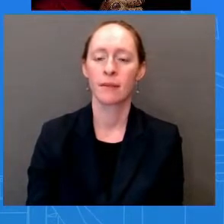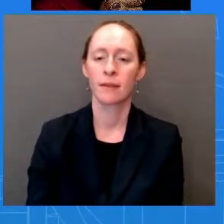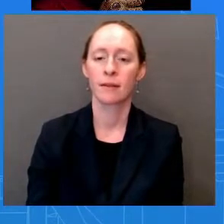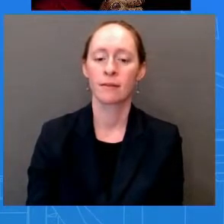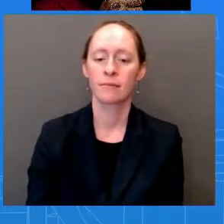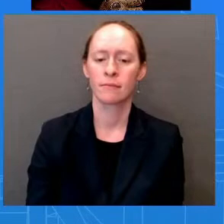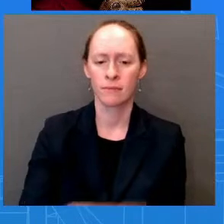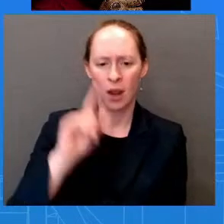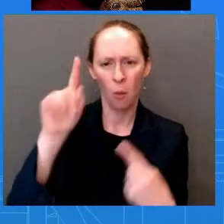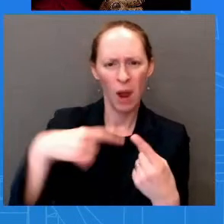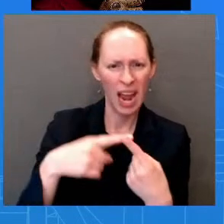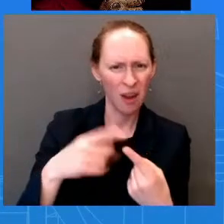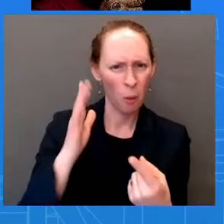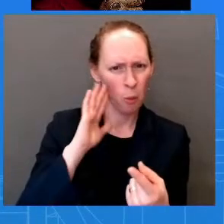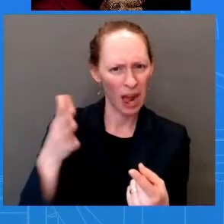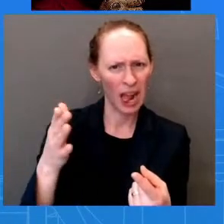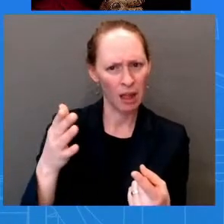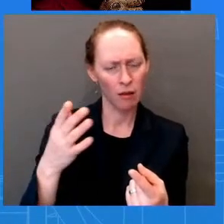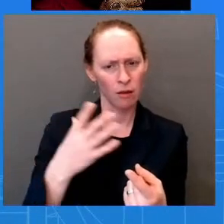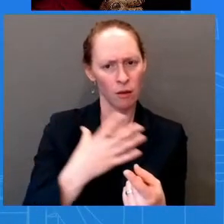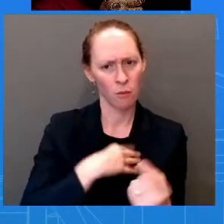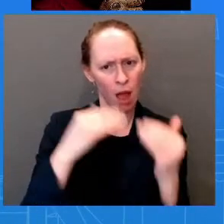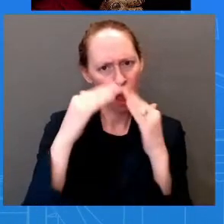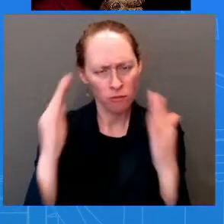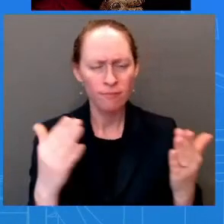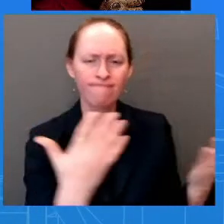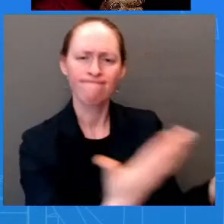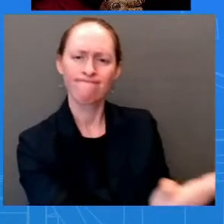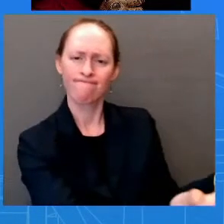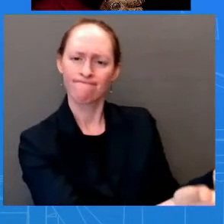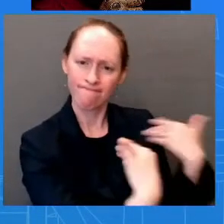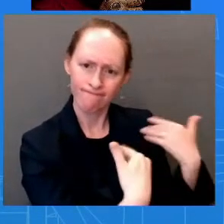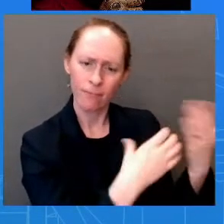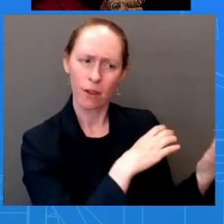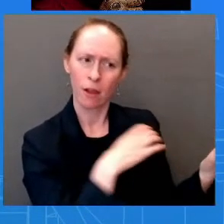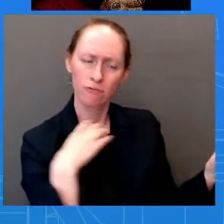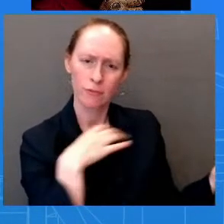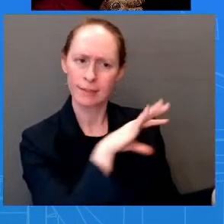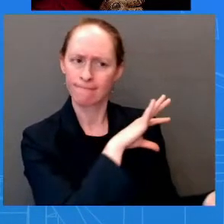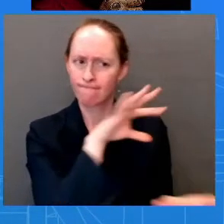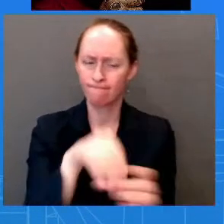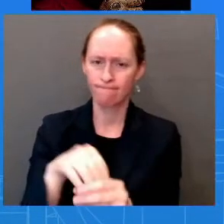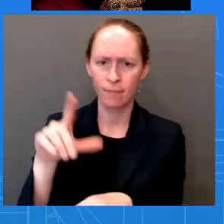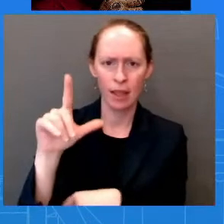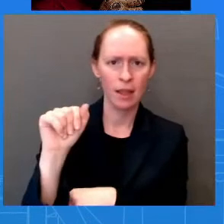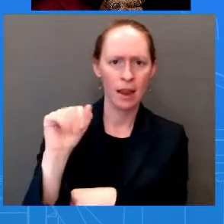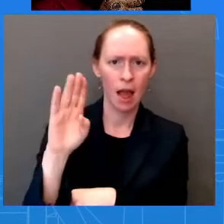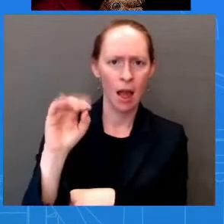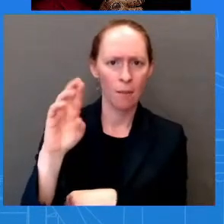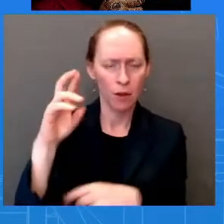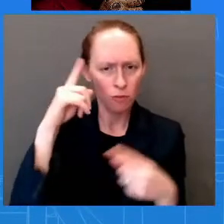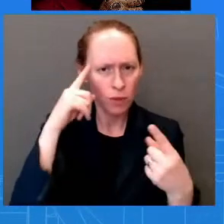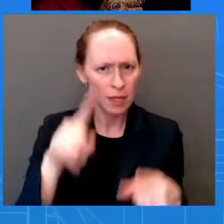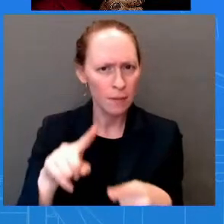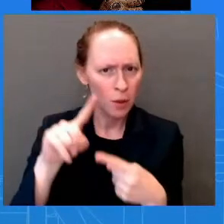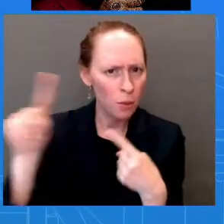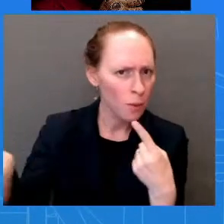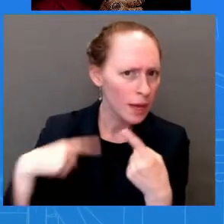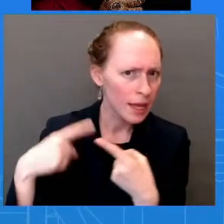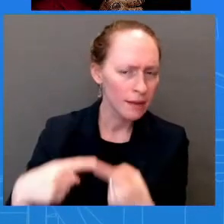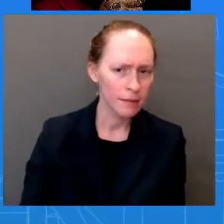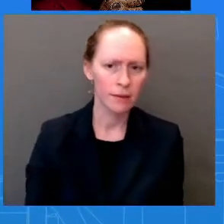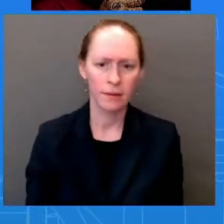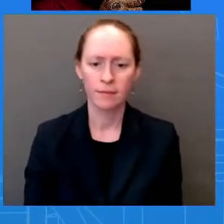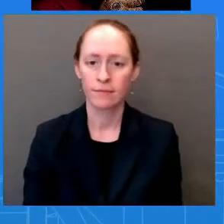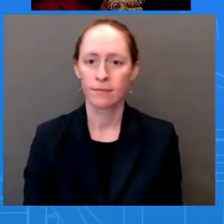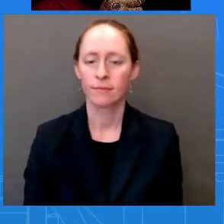that, what are the concerns that the President has to Congress intervening on this at some point? So look, we are in continuous contact with Congress on